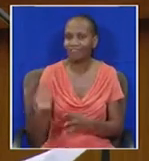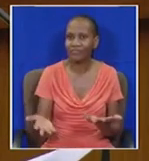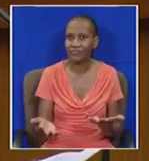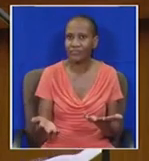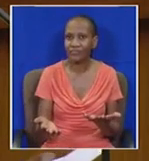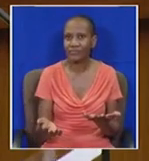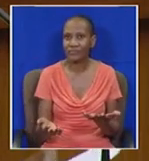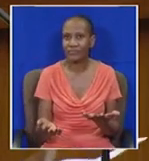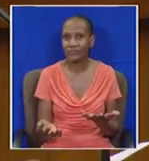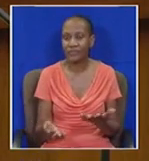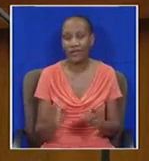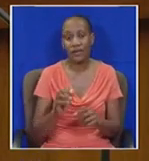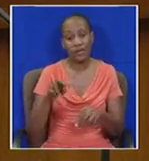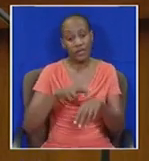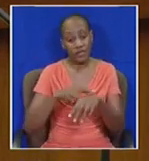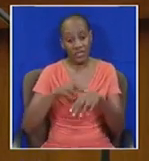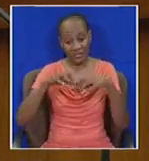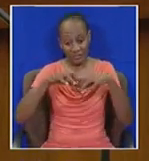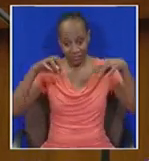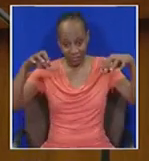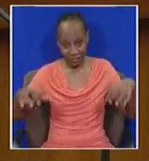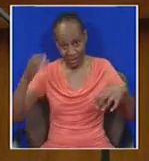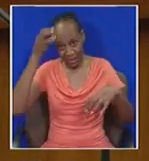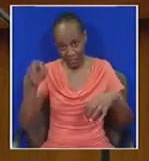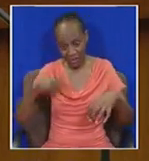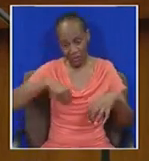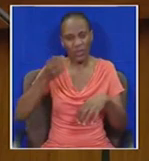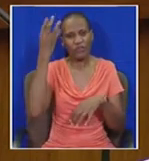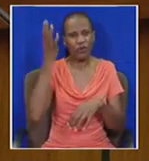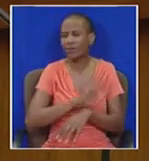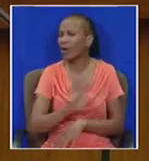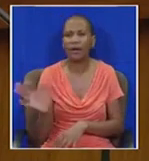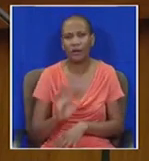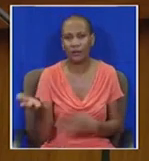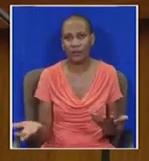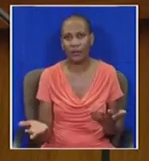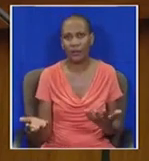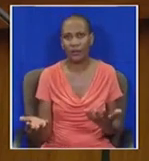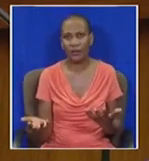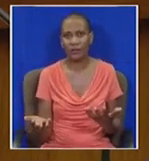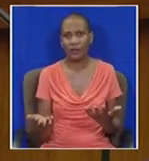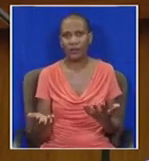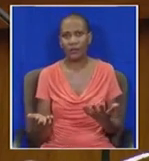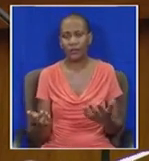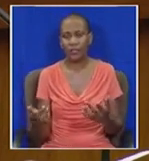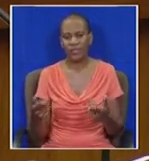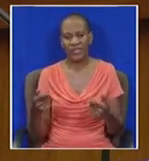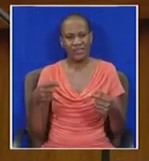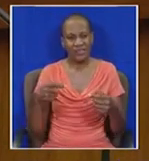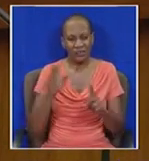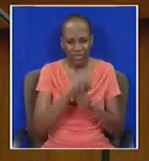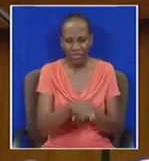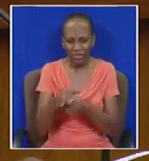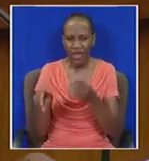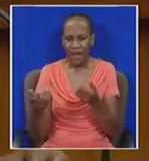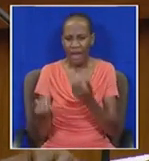the brutality of the apartheid machinery that rolled its tracks across the borders into Limpopo, into